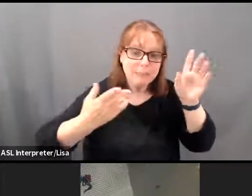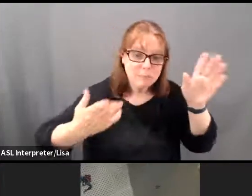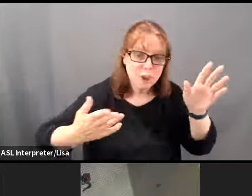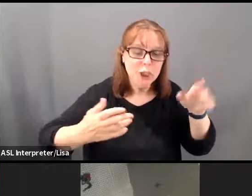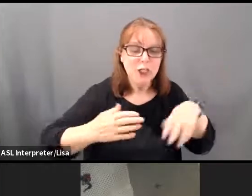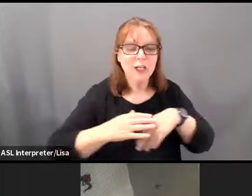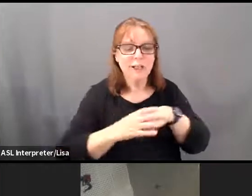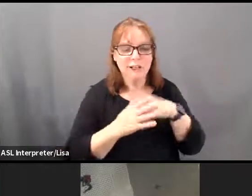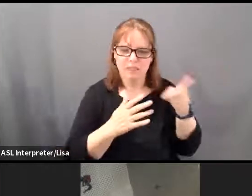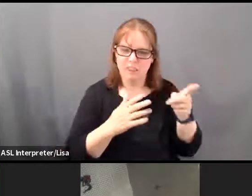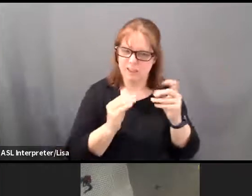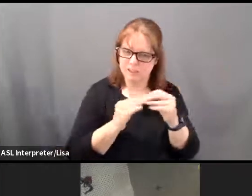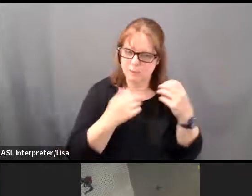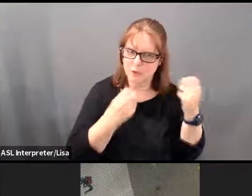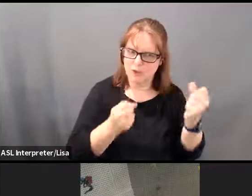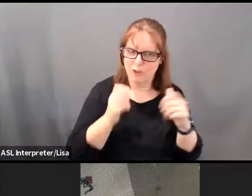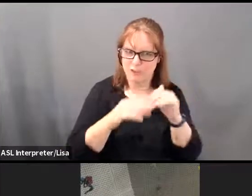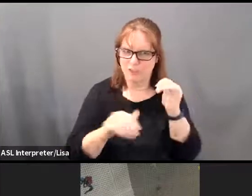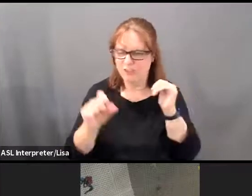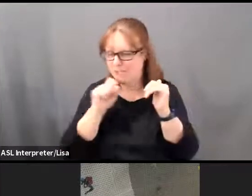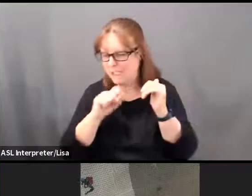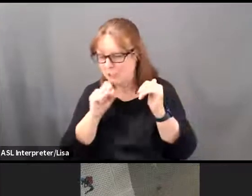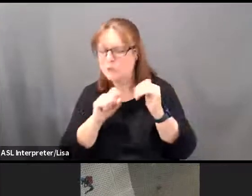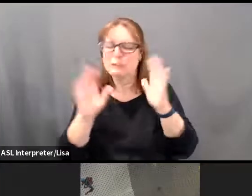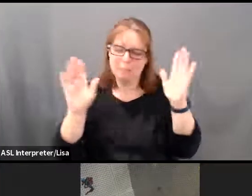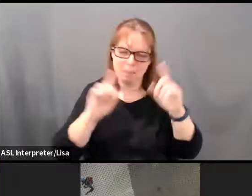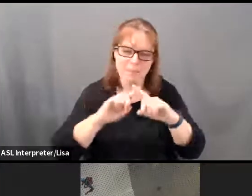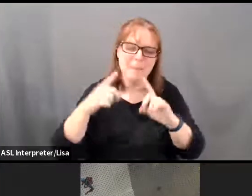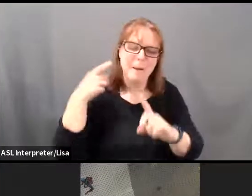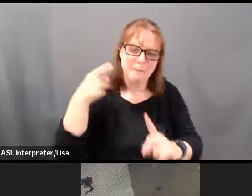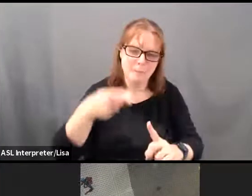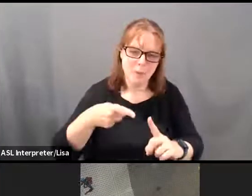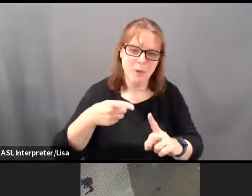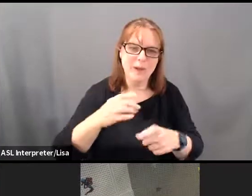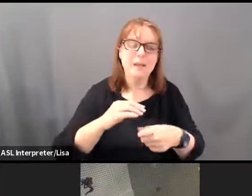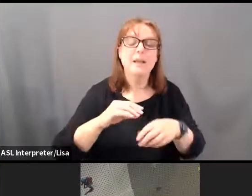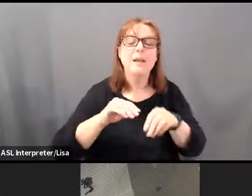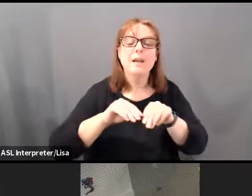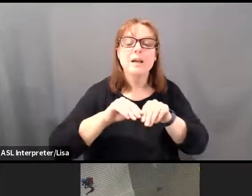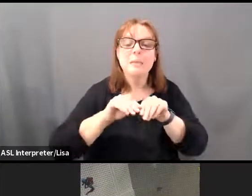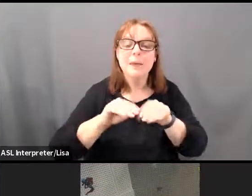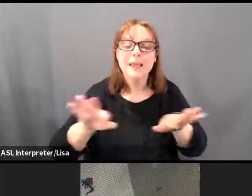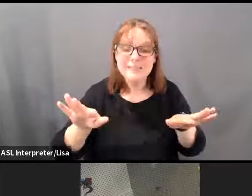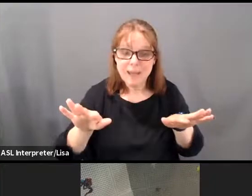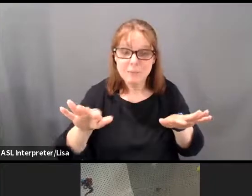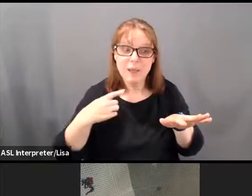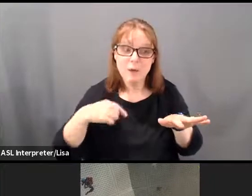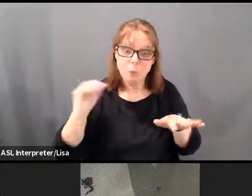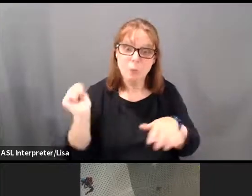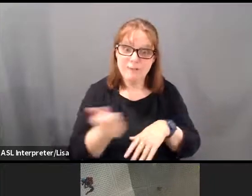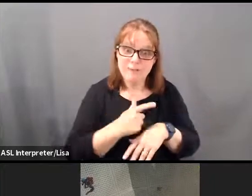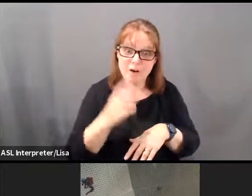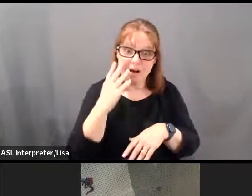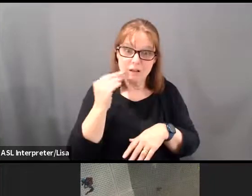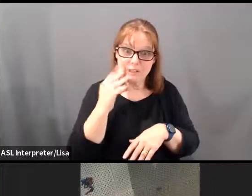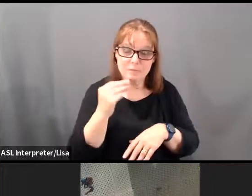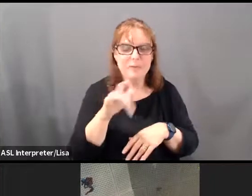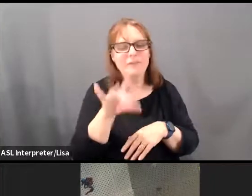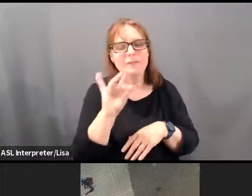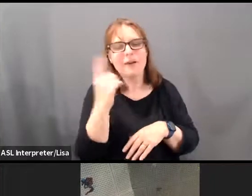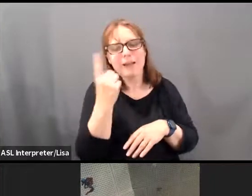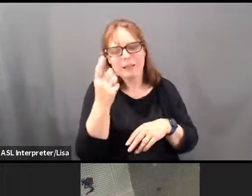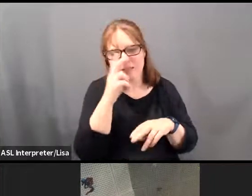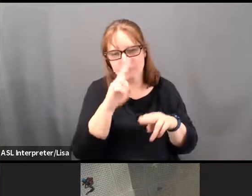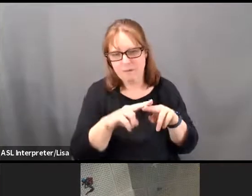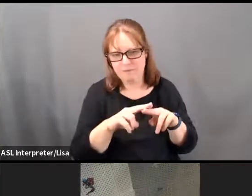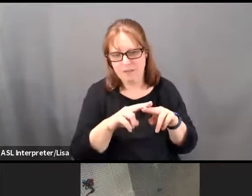healthier than the best ice cream. But you know what? We went through a pandemic. We can go find something fun to do. But part of what I think we want to support each other with is find